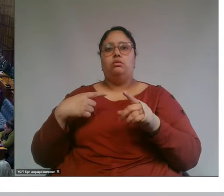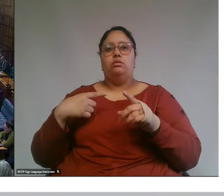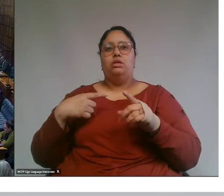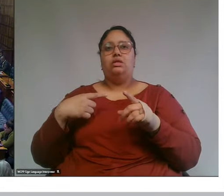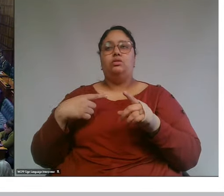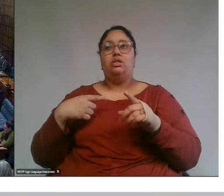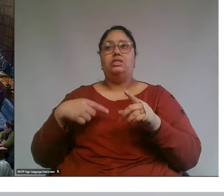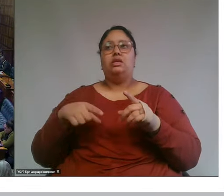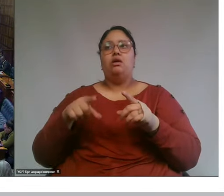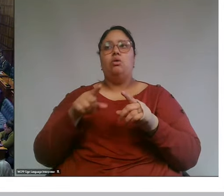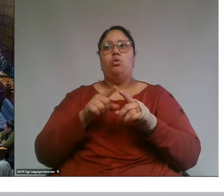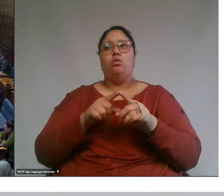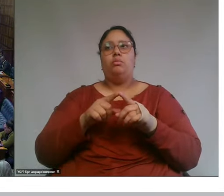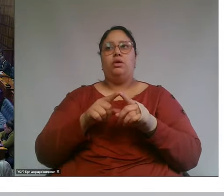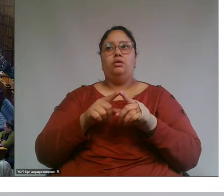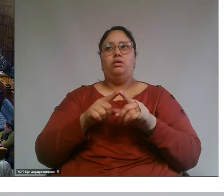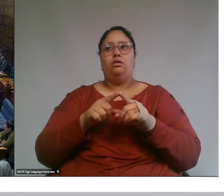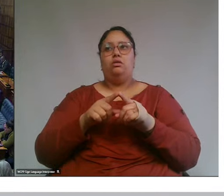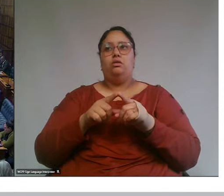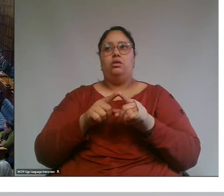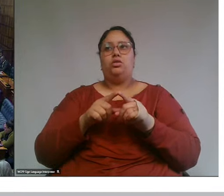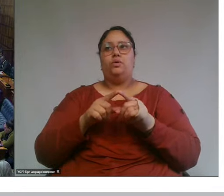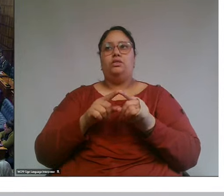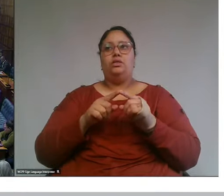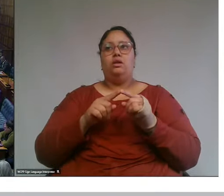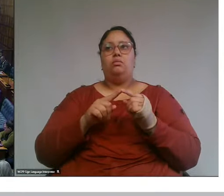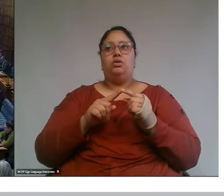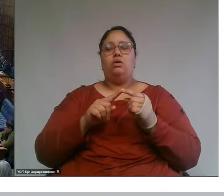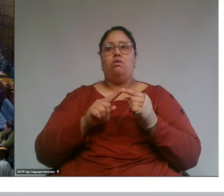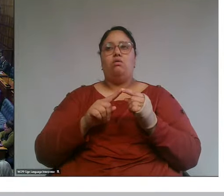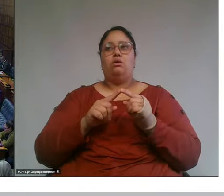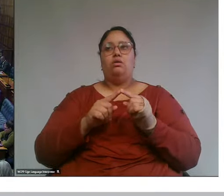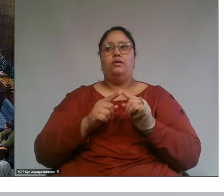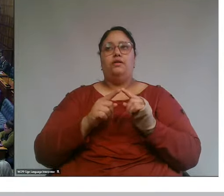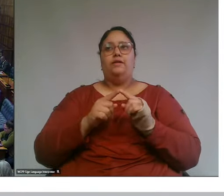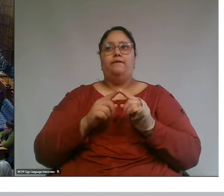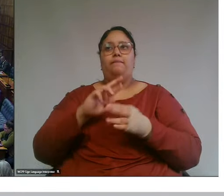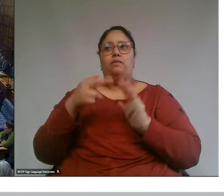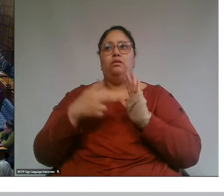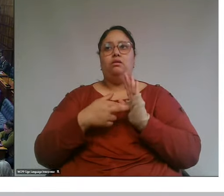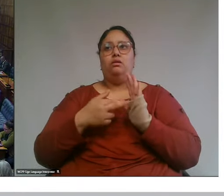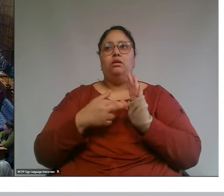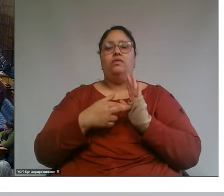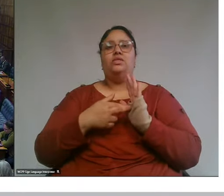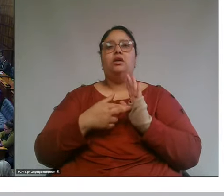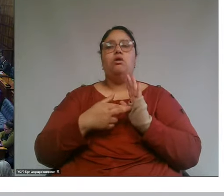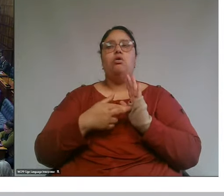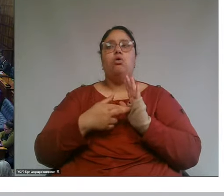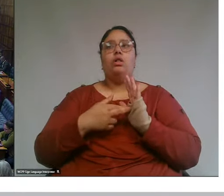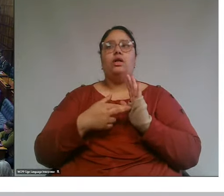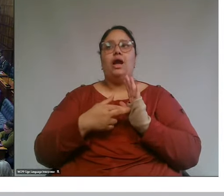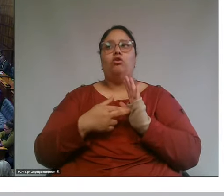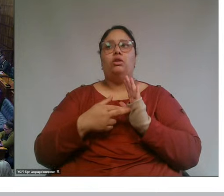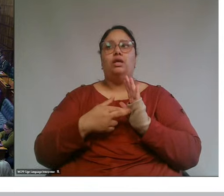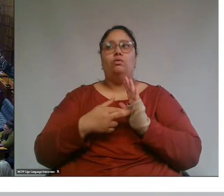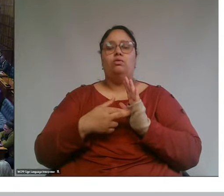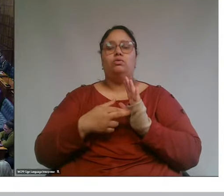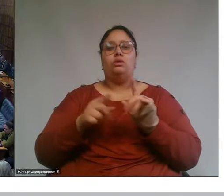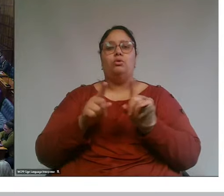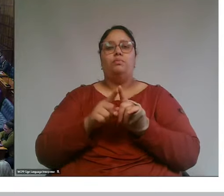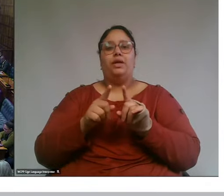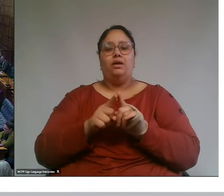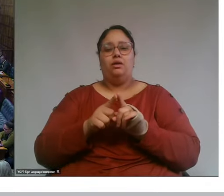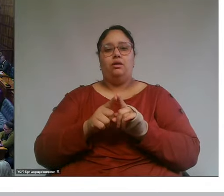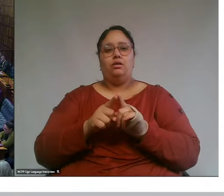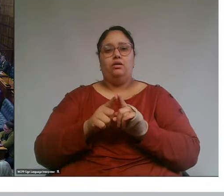in this economy in terms of um economic impact the the roles that we support in this particular sector it's not you know when we think